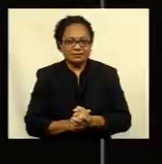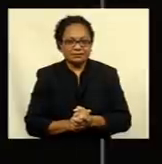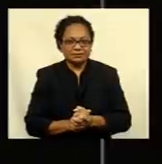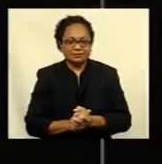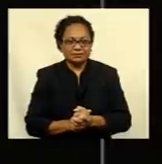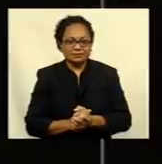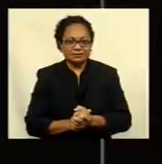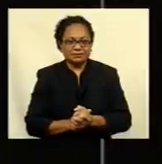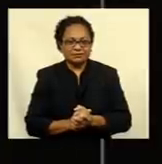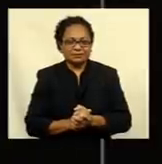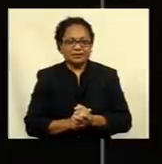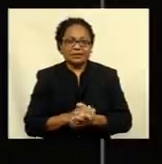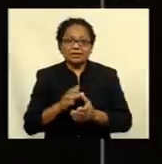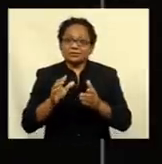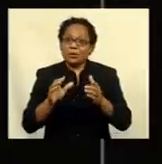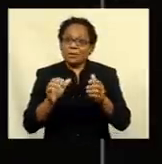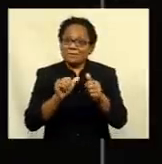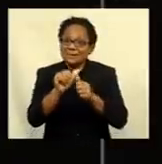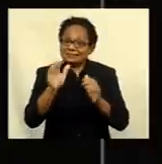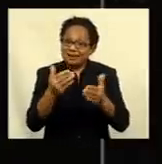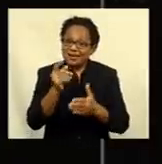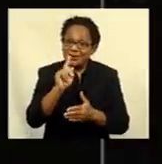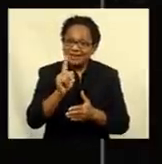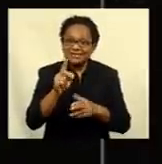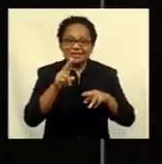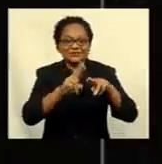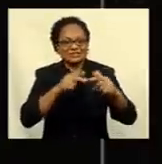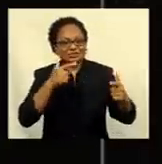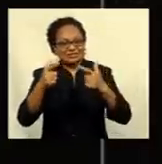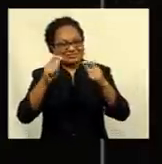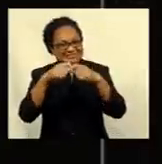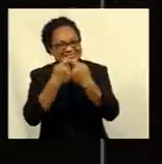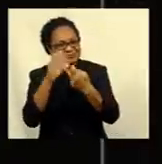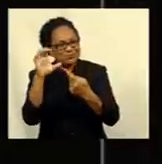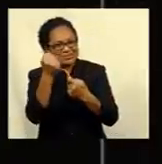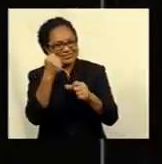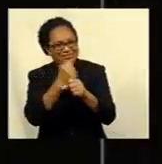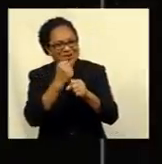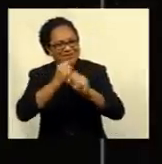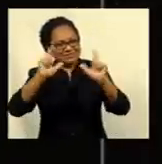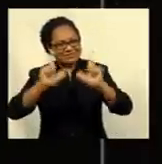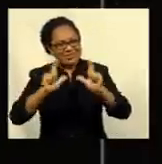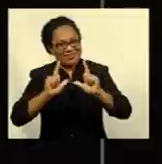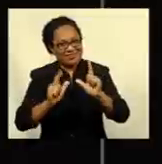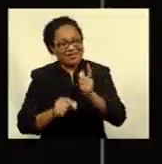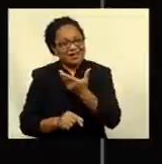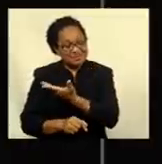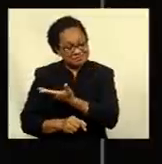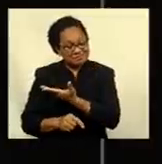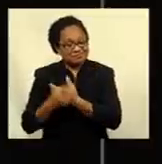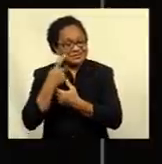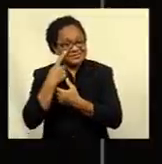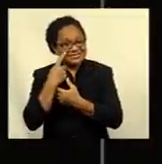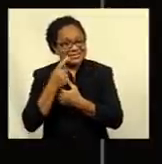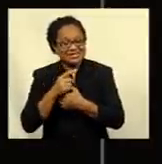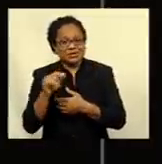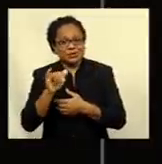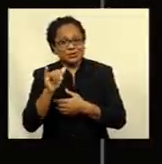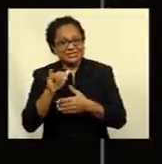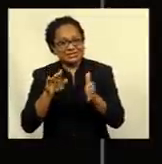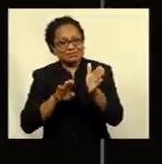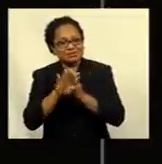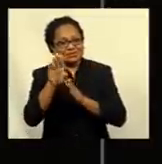And to our player of the day, it has to be the Fiji Sevens team winning gold in Tokyo, and this, the moment that sent Fiji into